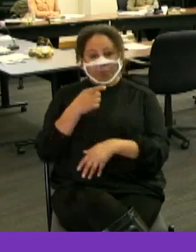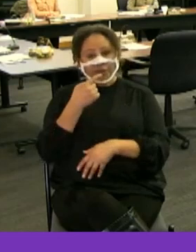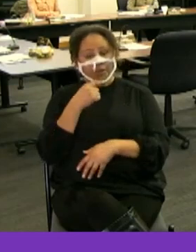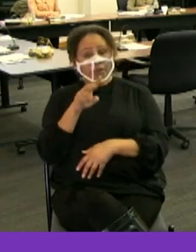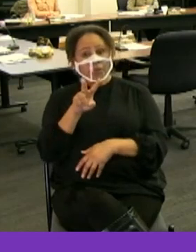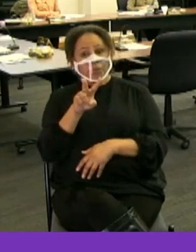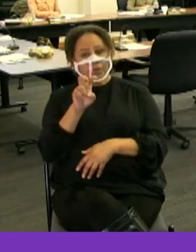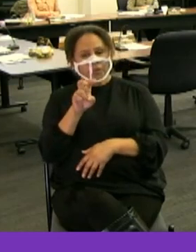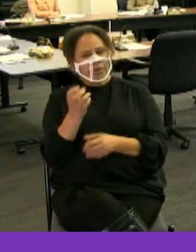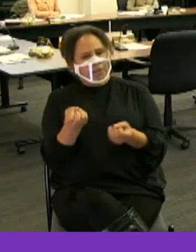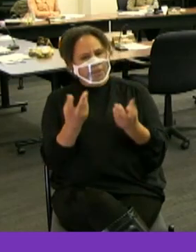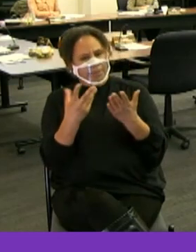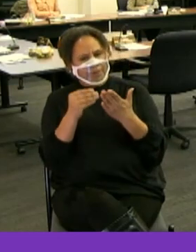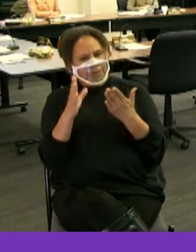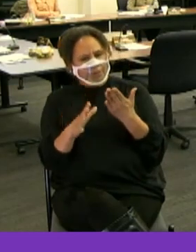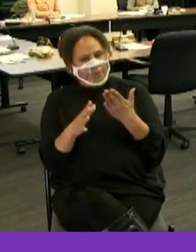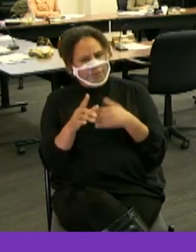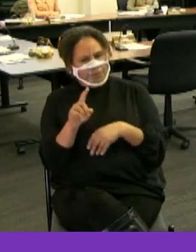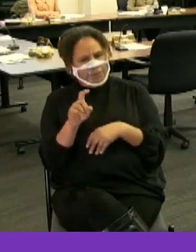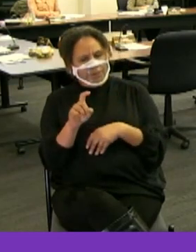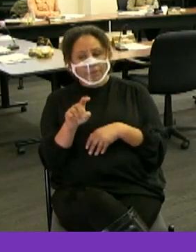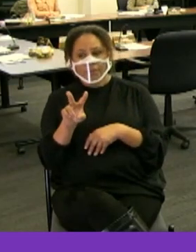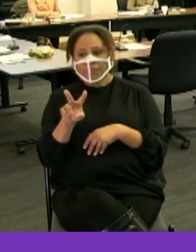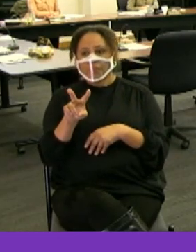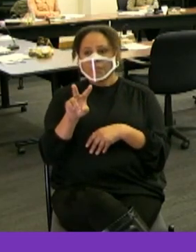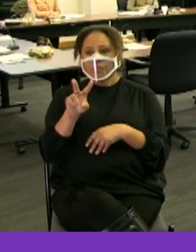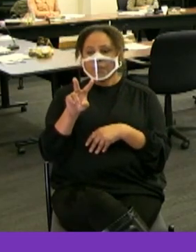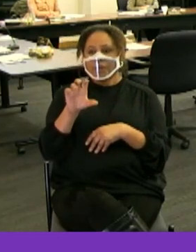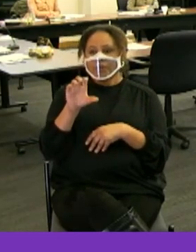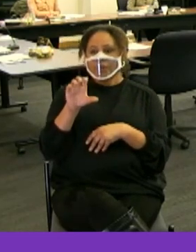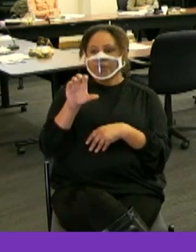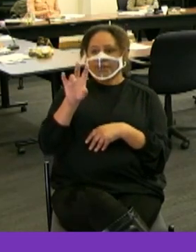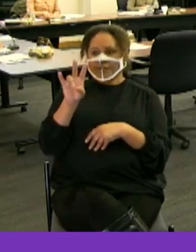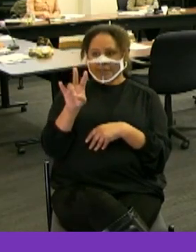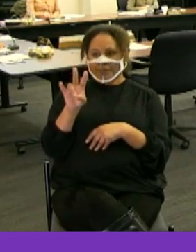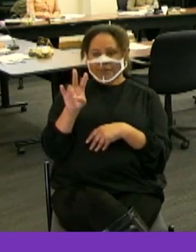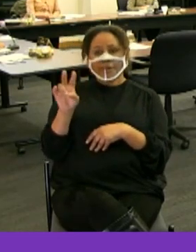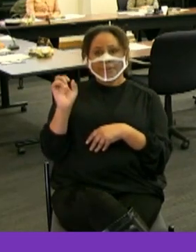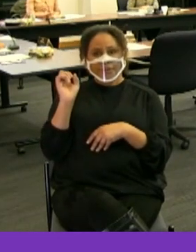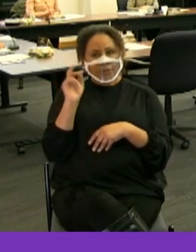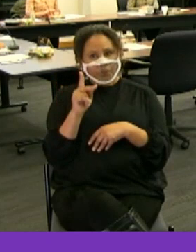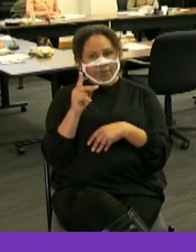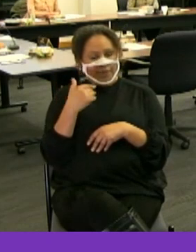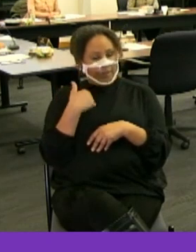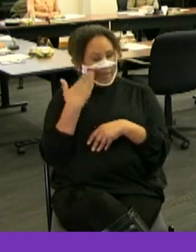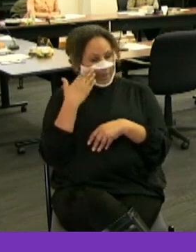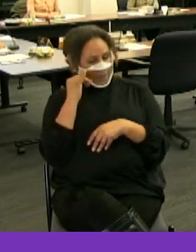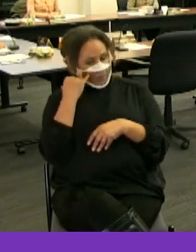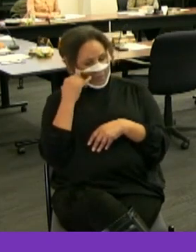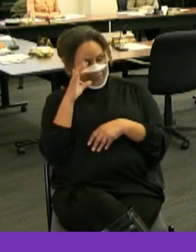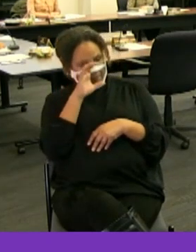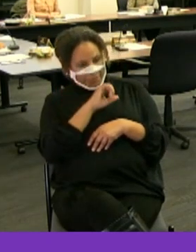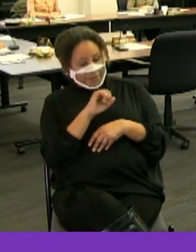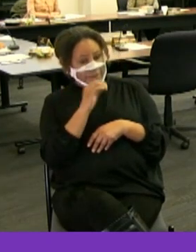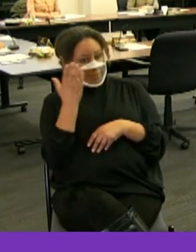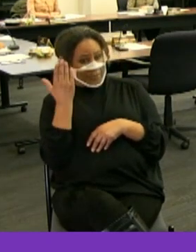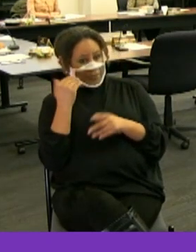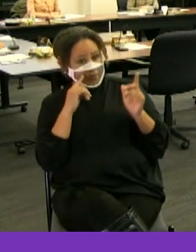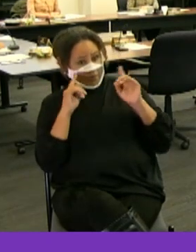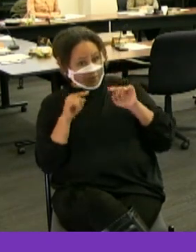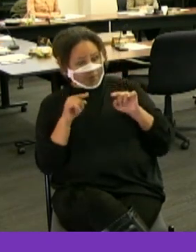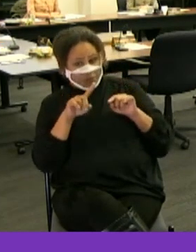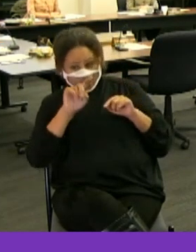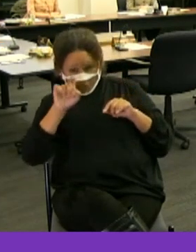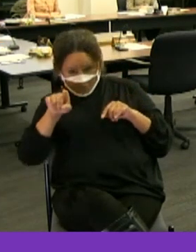there was 200 and how many students? 207. Okay. I don't know if I missed it, but I don't know if, did you ask